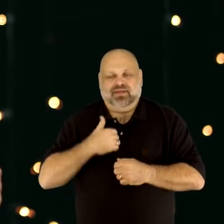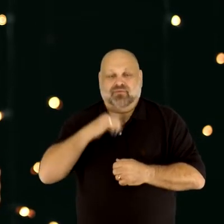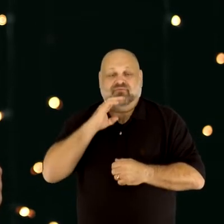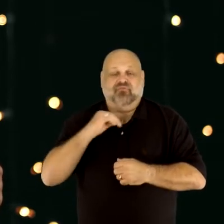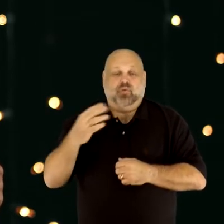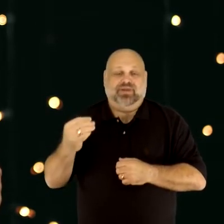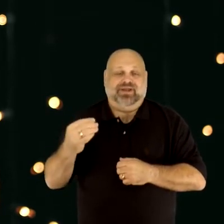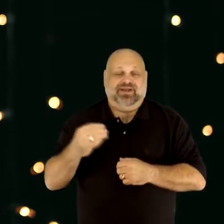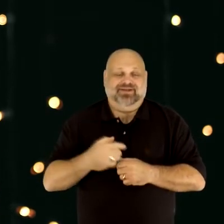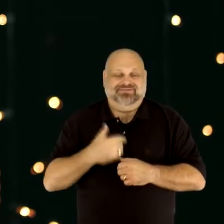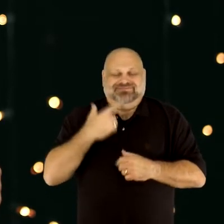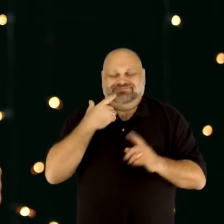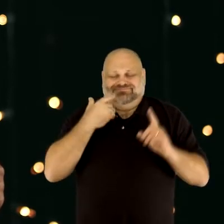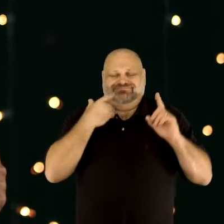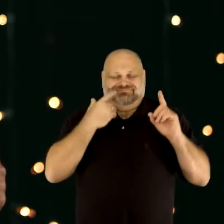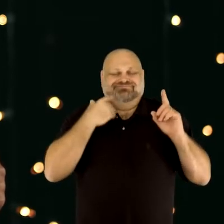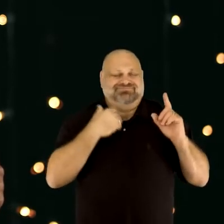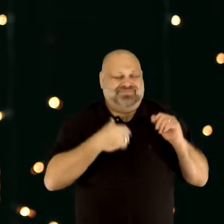I was 14.